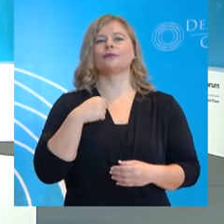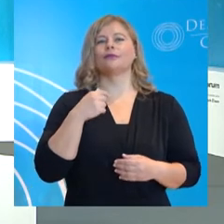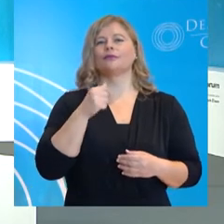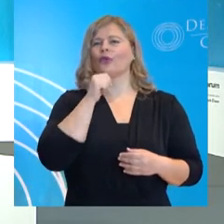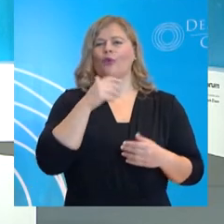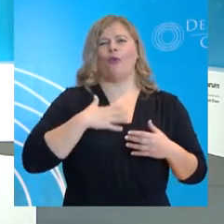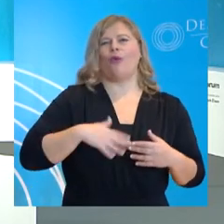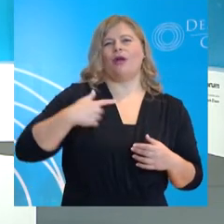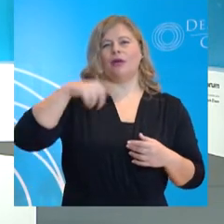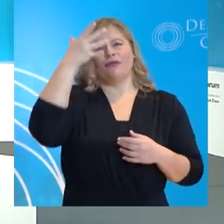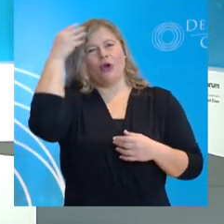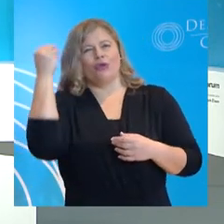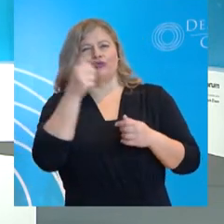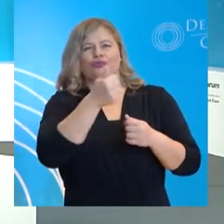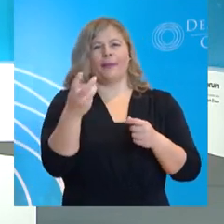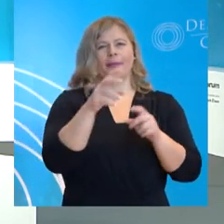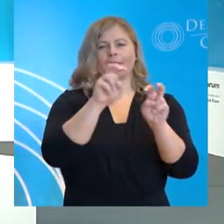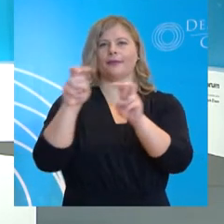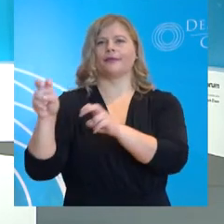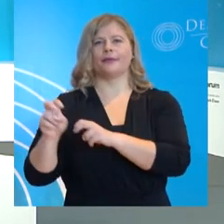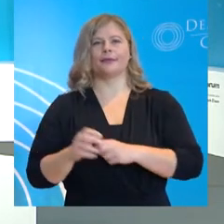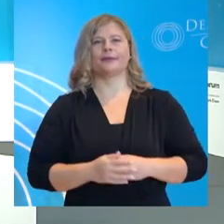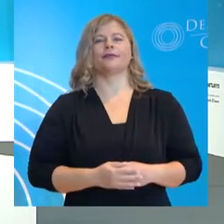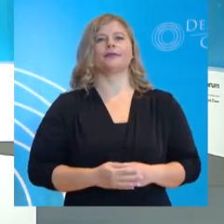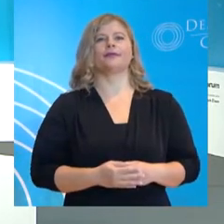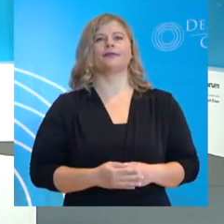Start with the deal you just did with Emmanuel Macron.